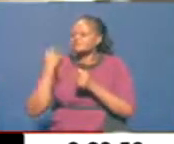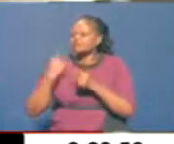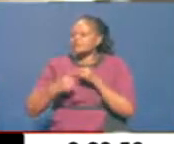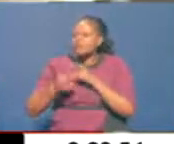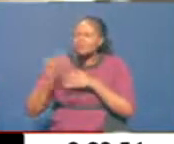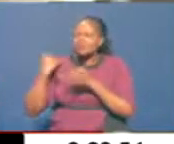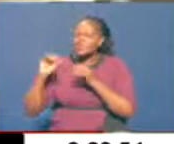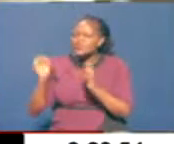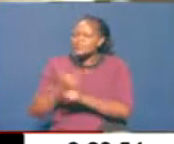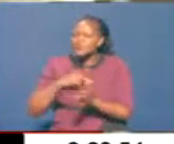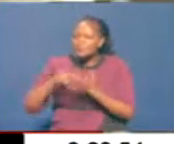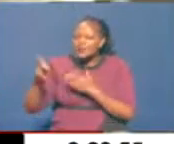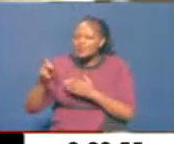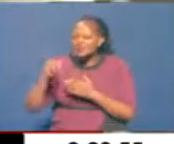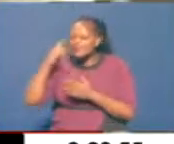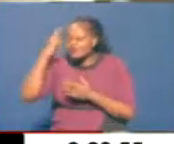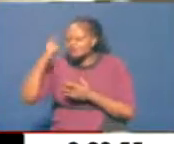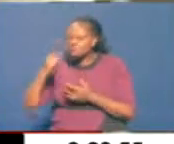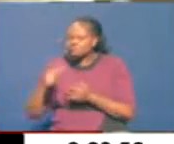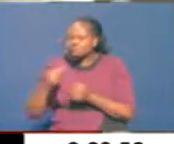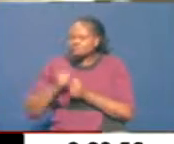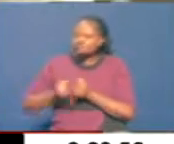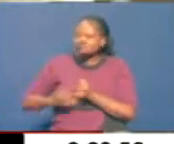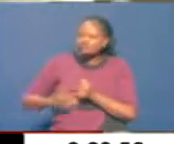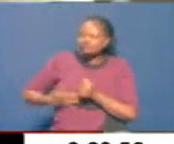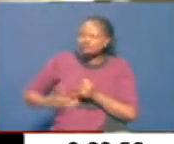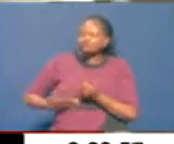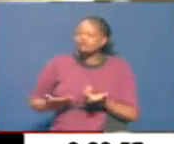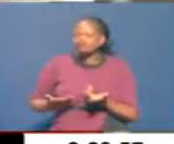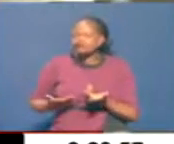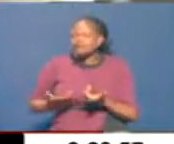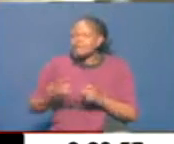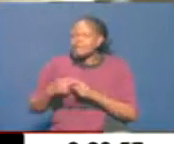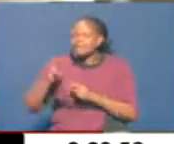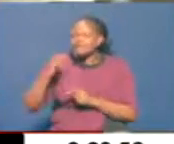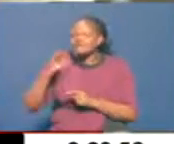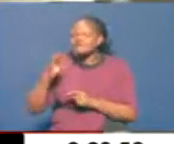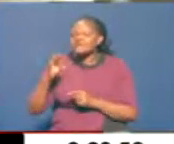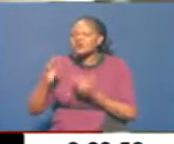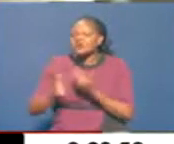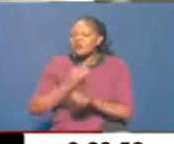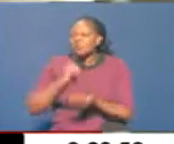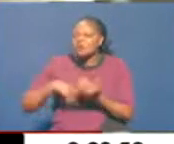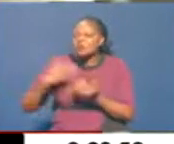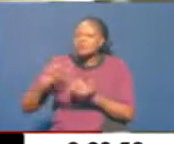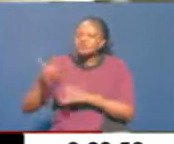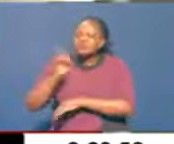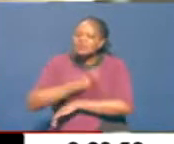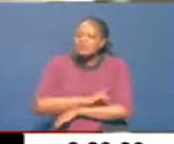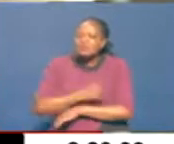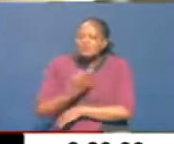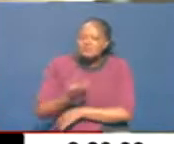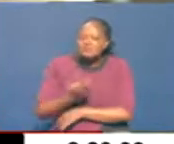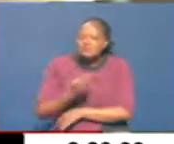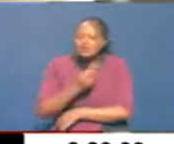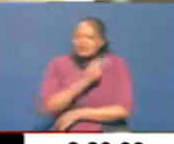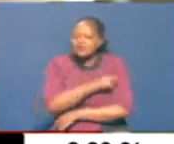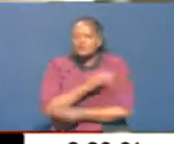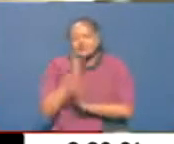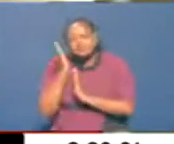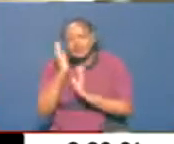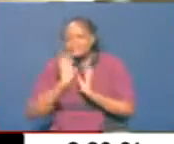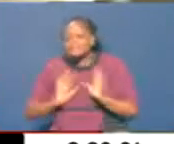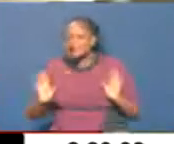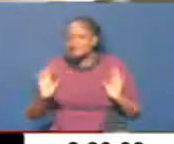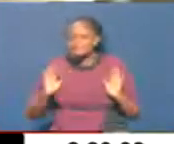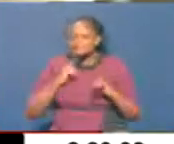for dialysis with your NHIF card. NHIF only took care of your daily bed rebate. That was it. 5 years